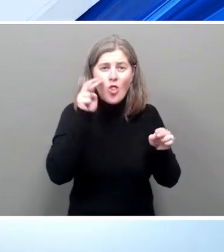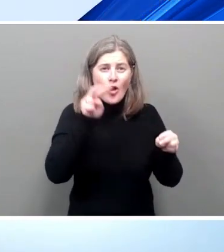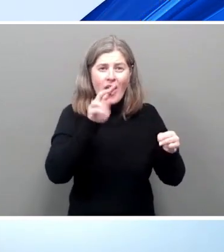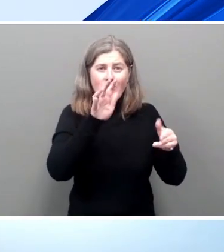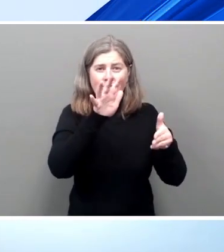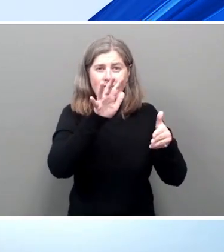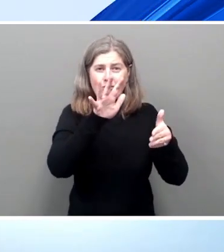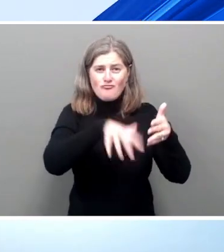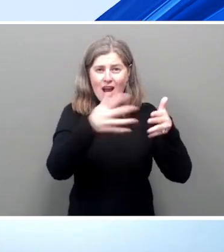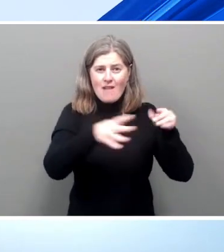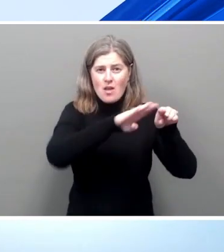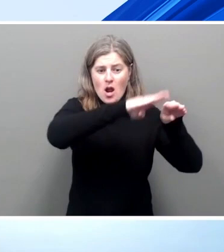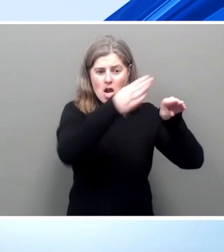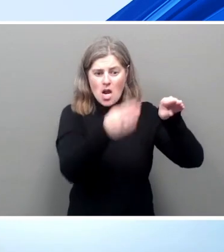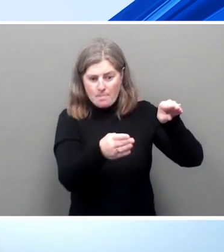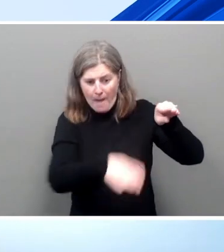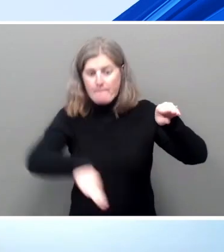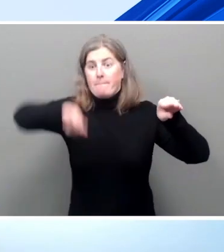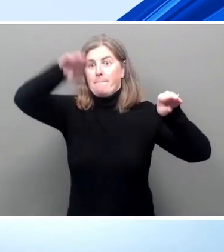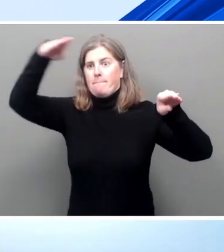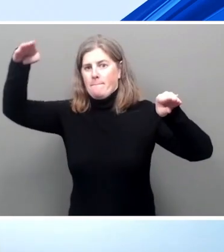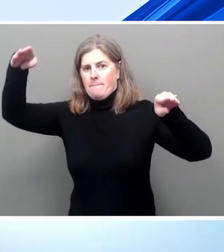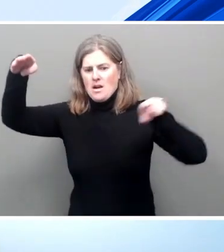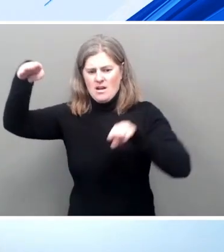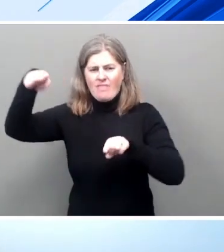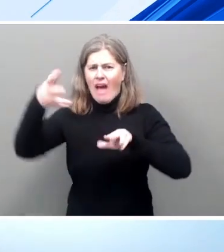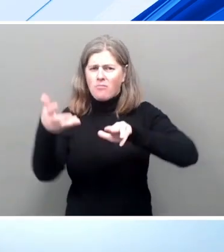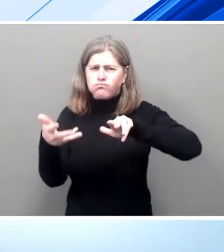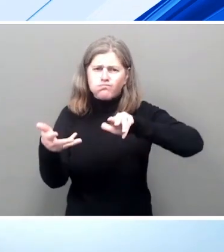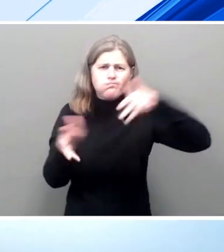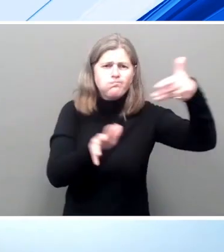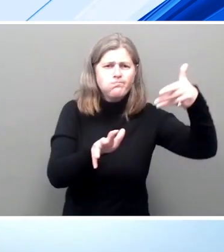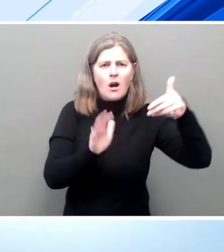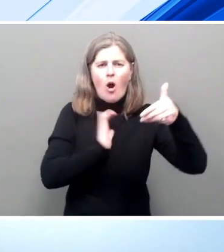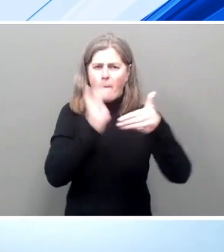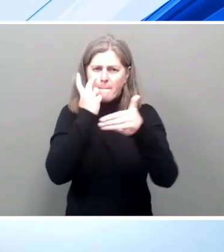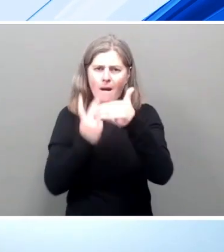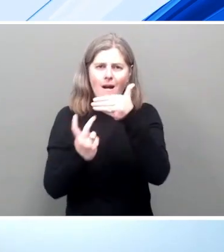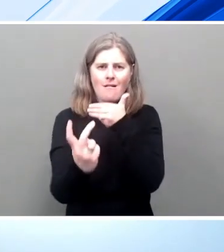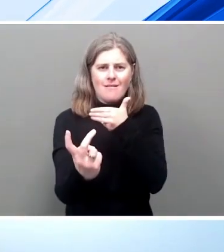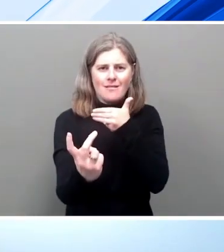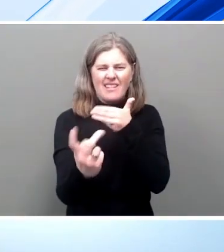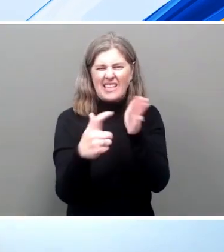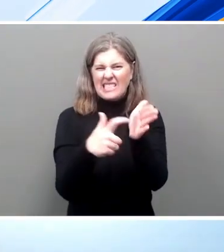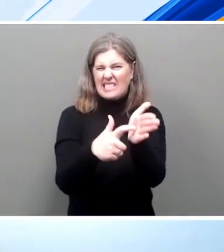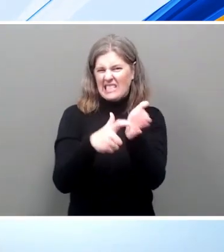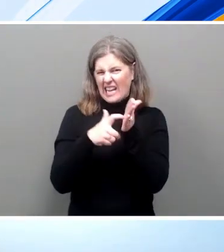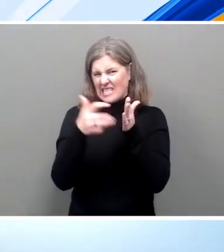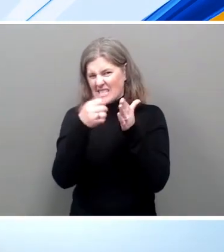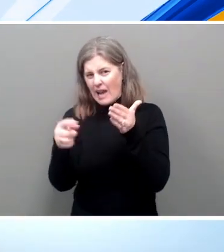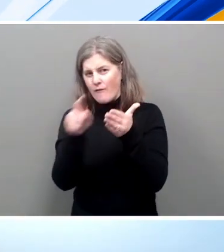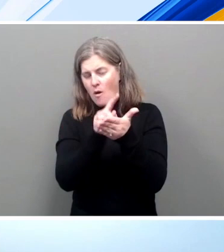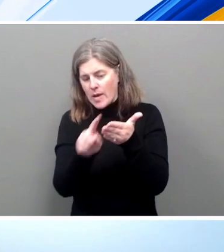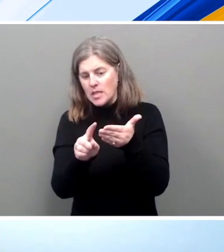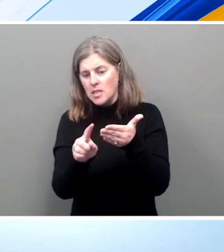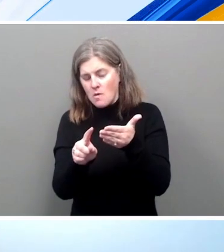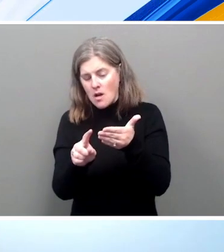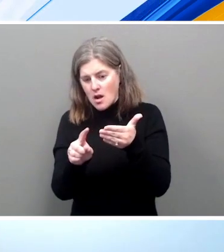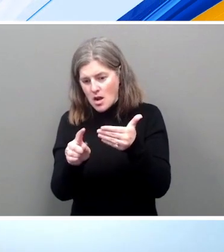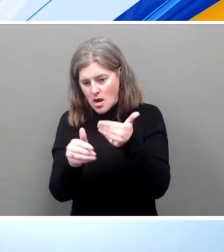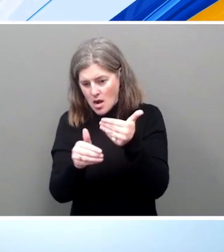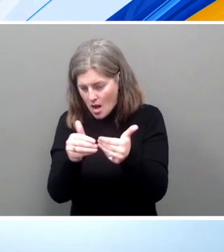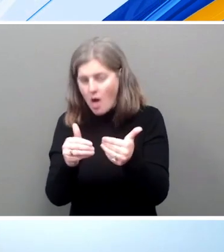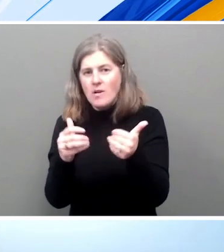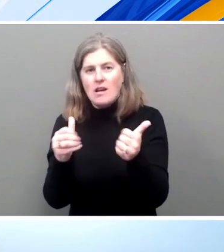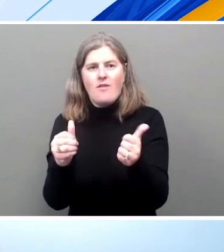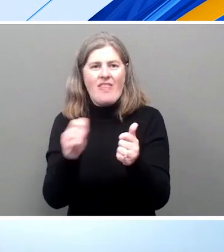big divot and then it comes back up. That totally messes up our modelers. And it takes them several weeks to recover from that. So